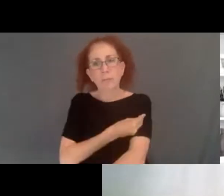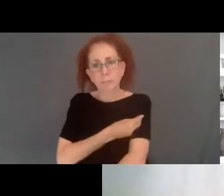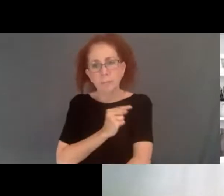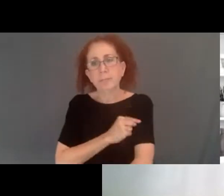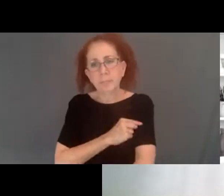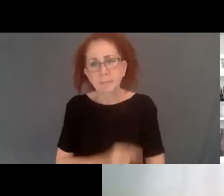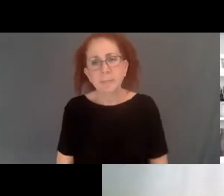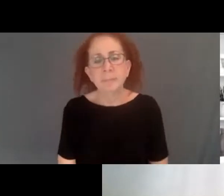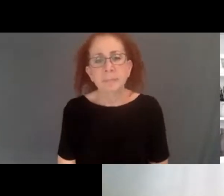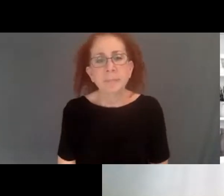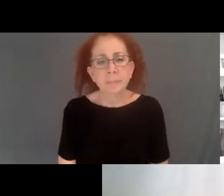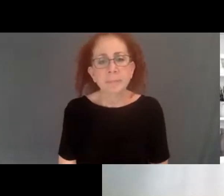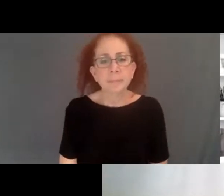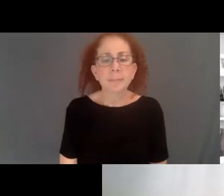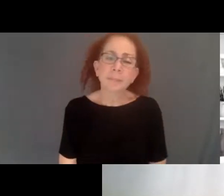Mm-hmm.